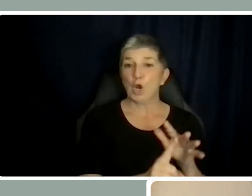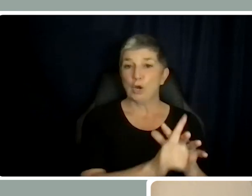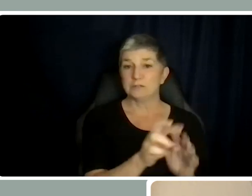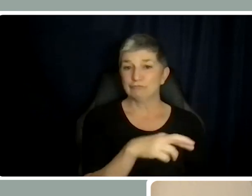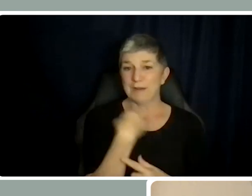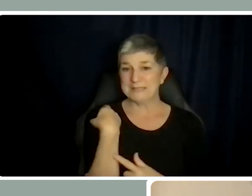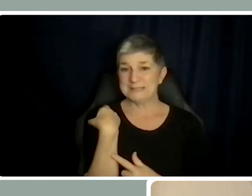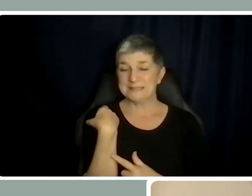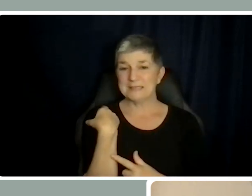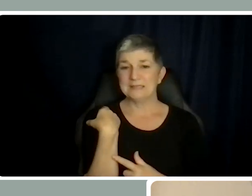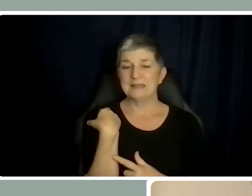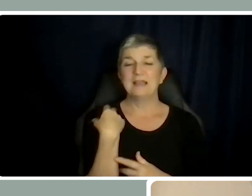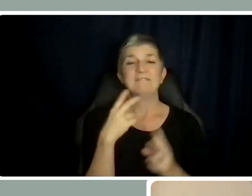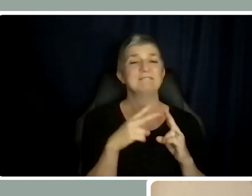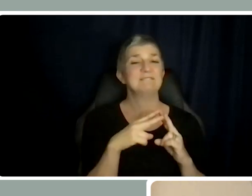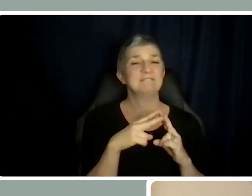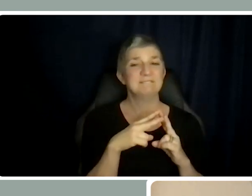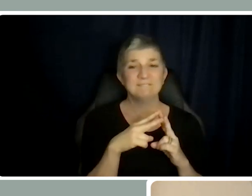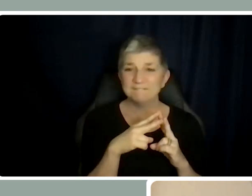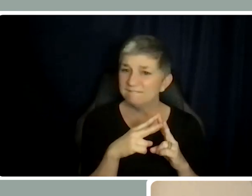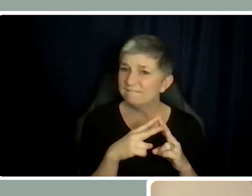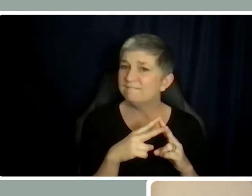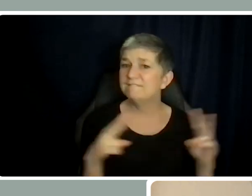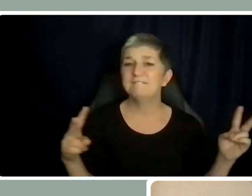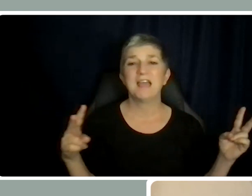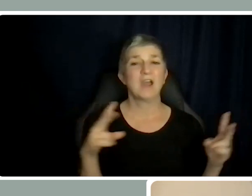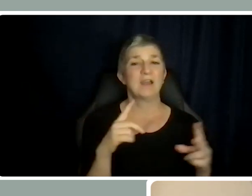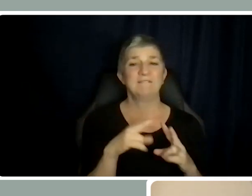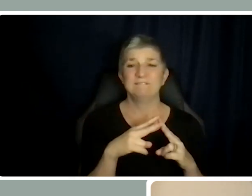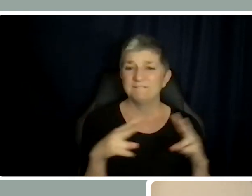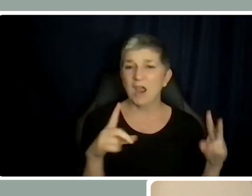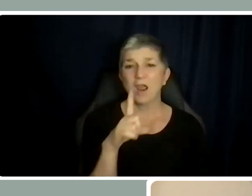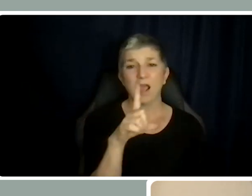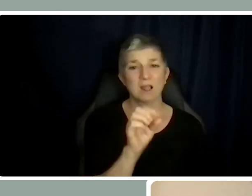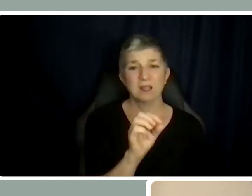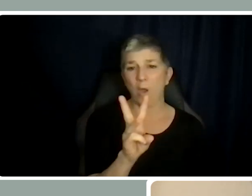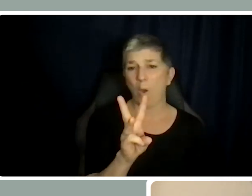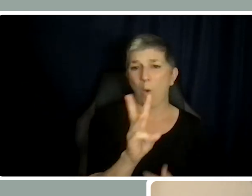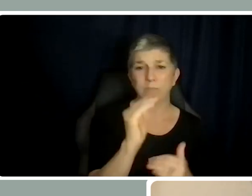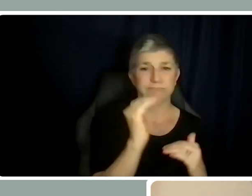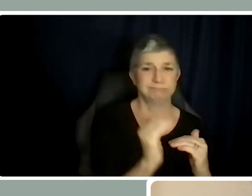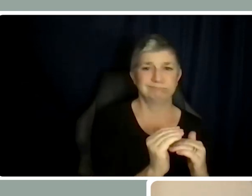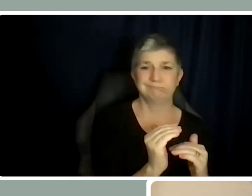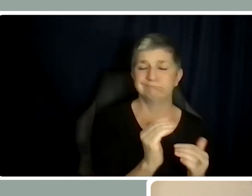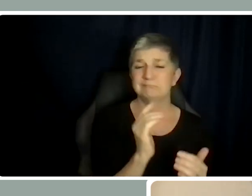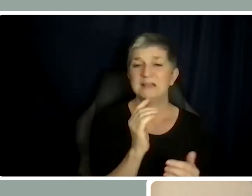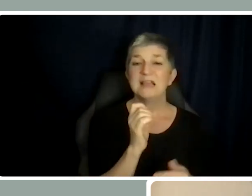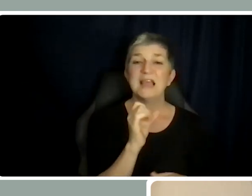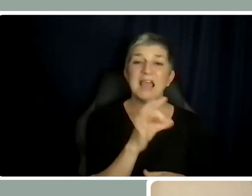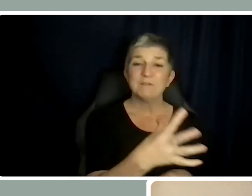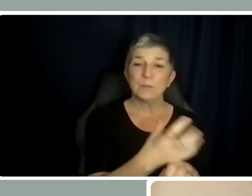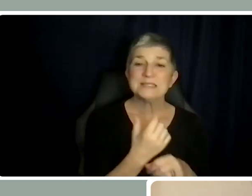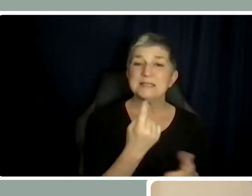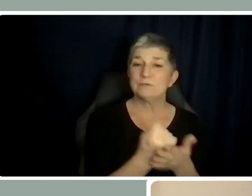truly, are incredibly, unbelievably, amazingly low. The chance if you receive treatment